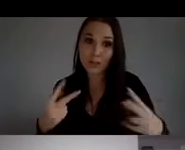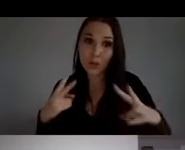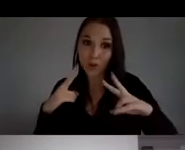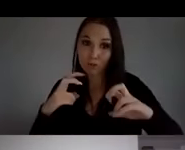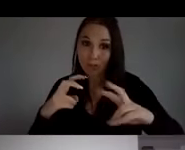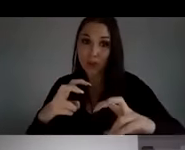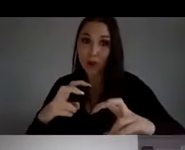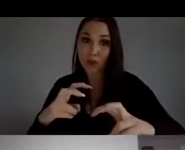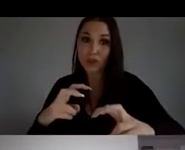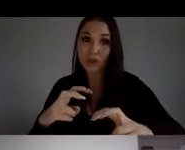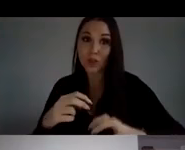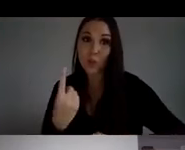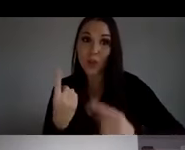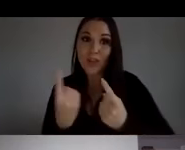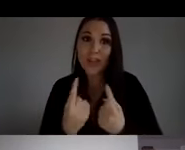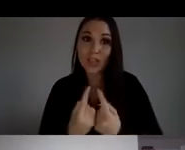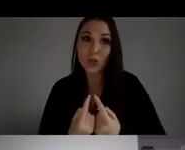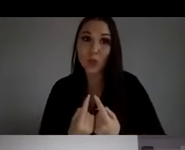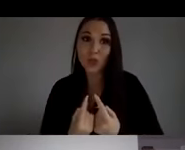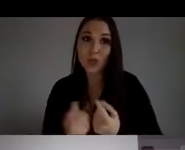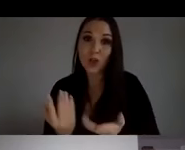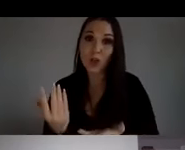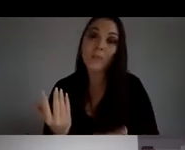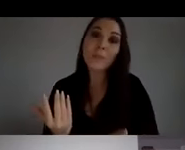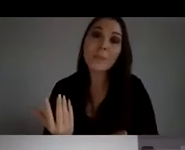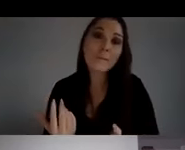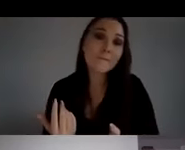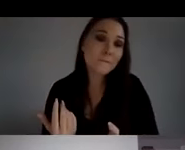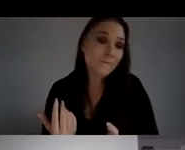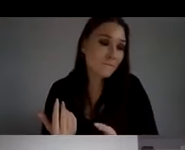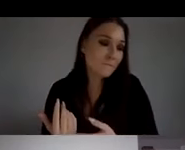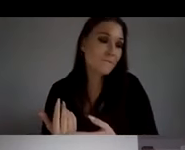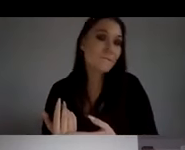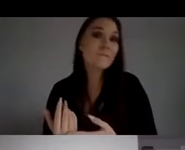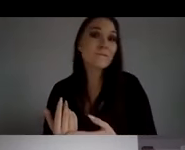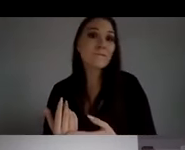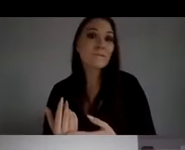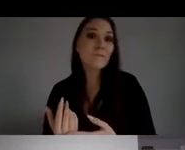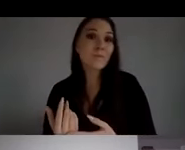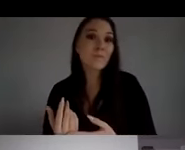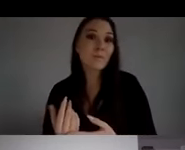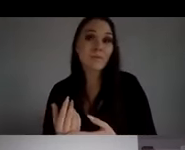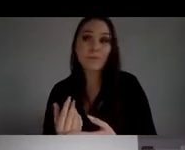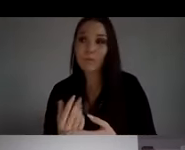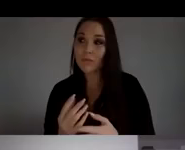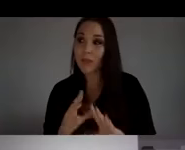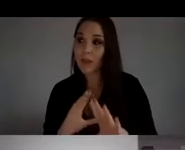of the issues that arises quickly is we don't have any trainee